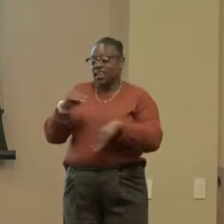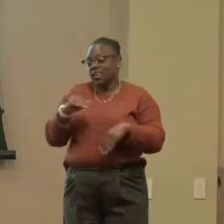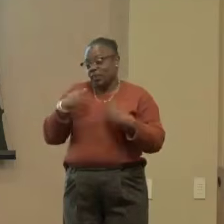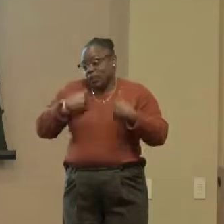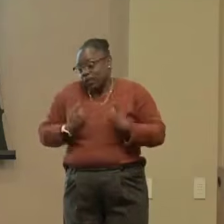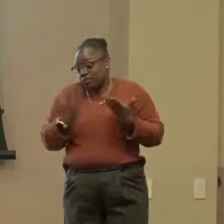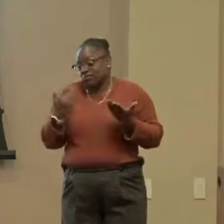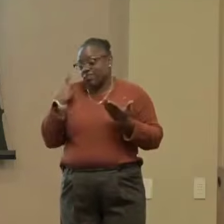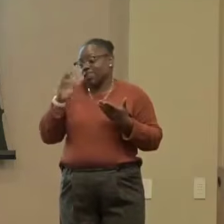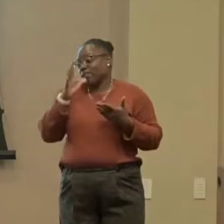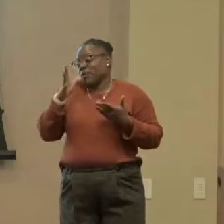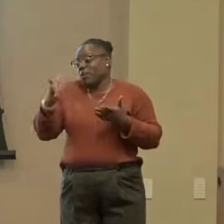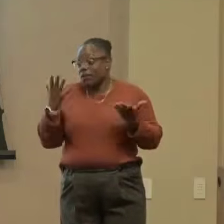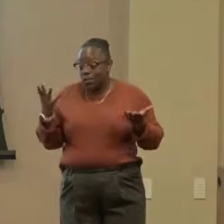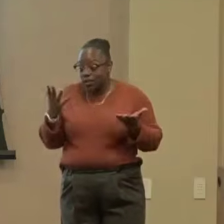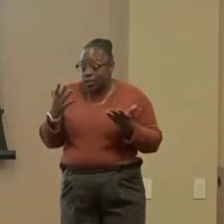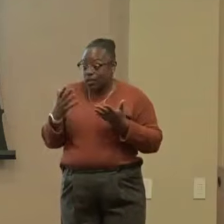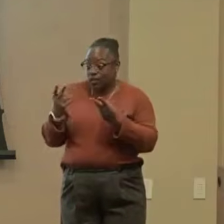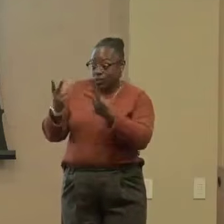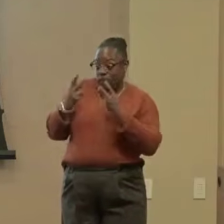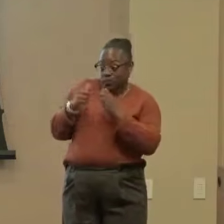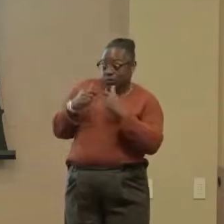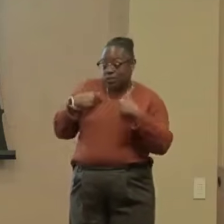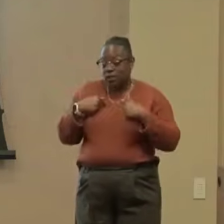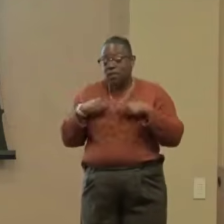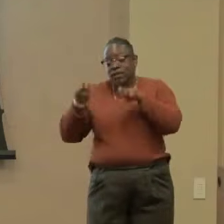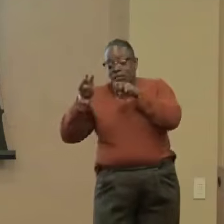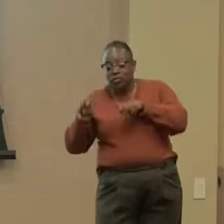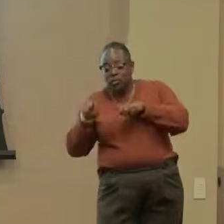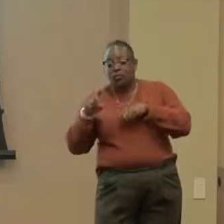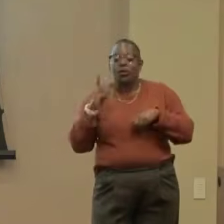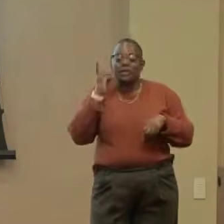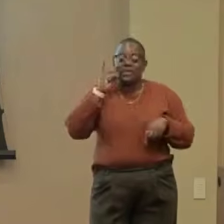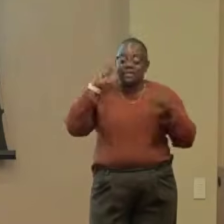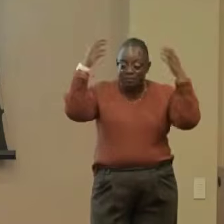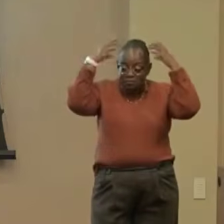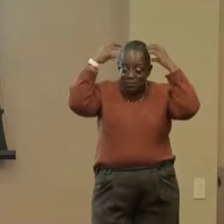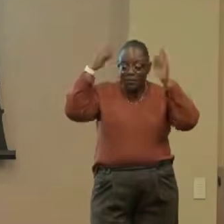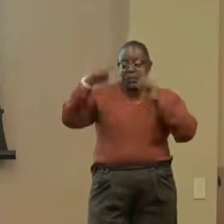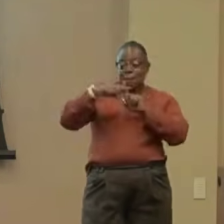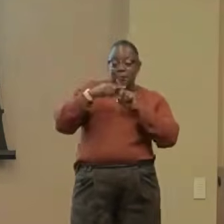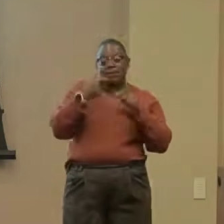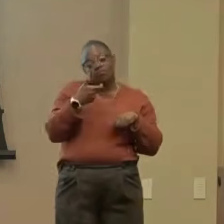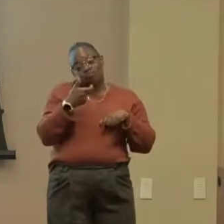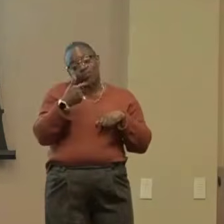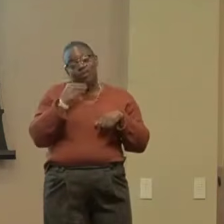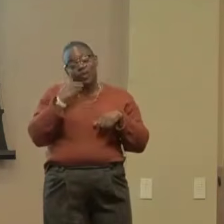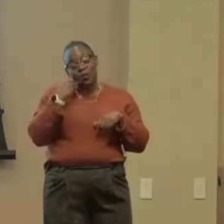that's just part of me. If you want to come see me, let's watch Disney Plus at home, that's my